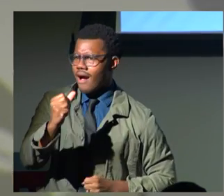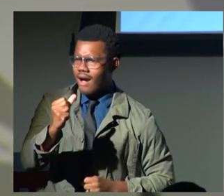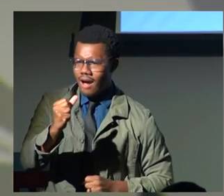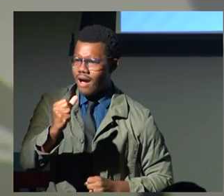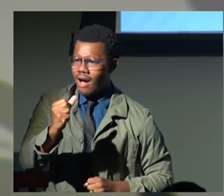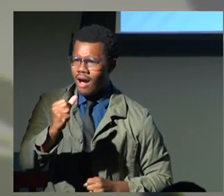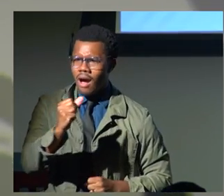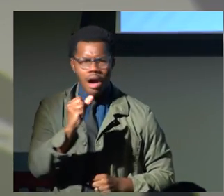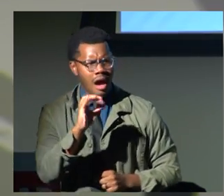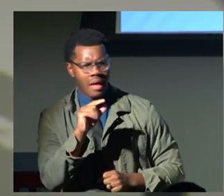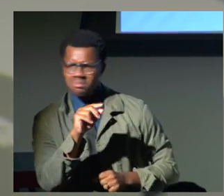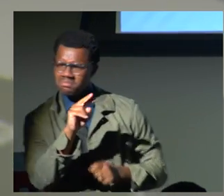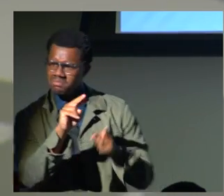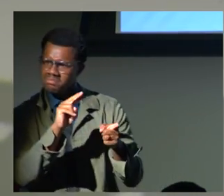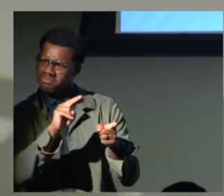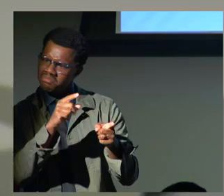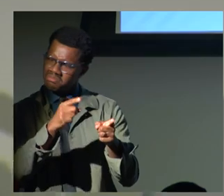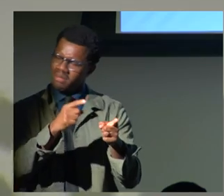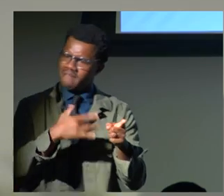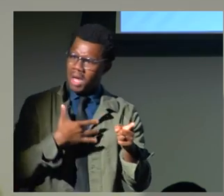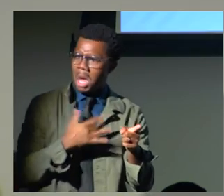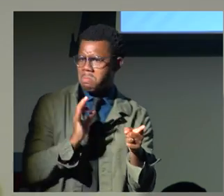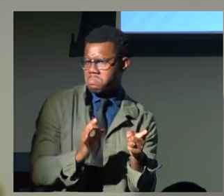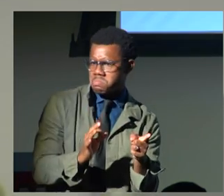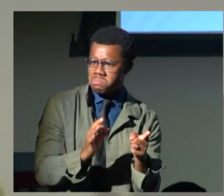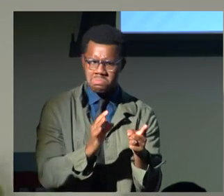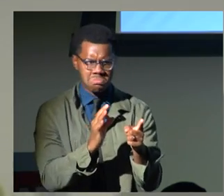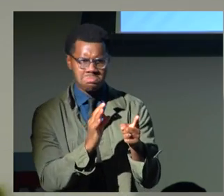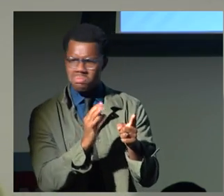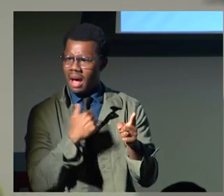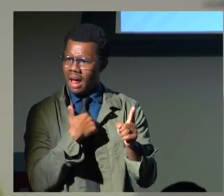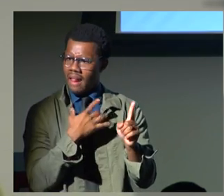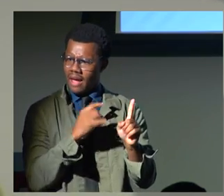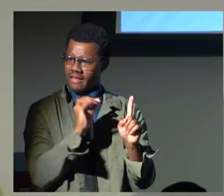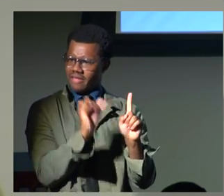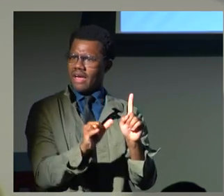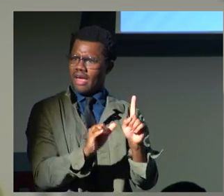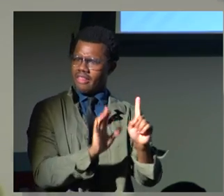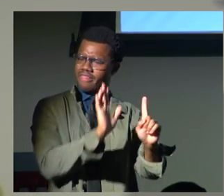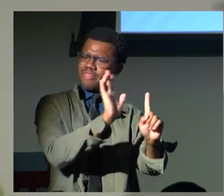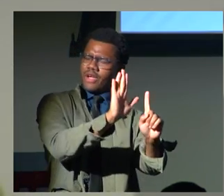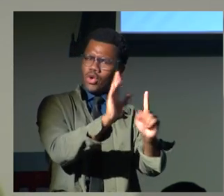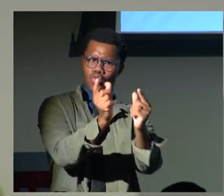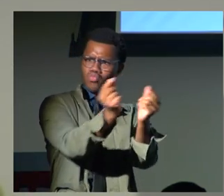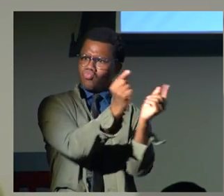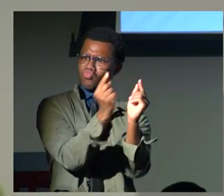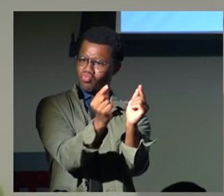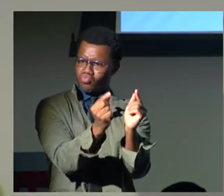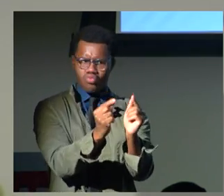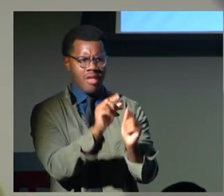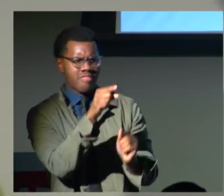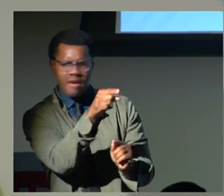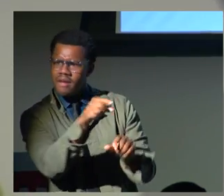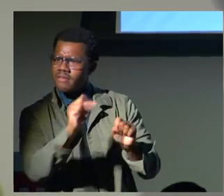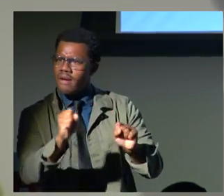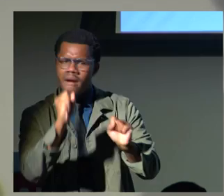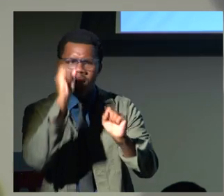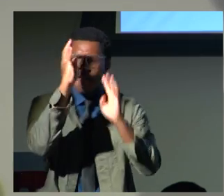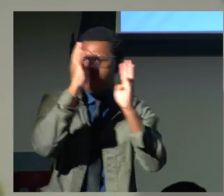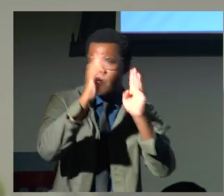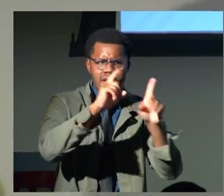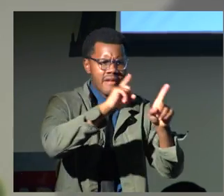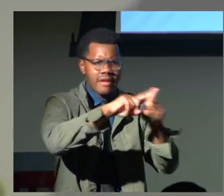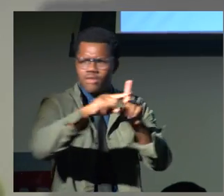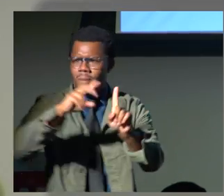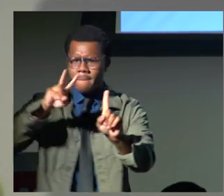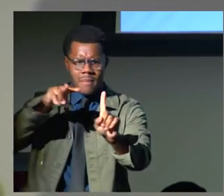compelling. The sort of works that Romare Bearden made, he was able to generate very different perspectives